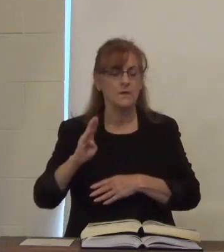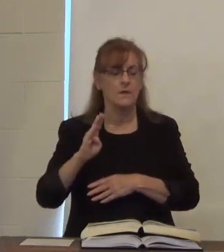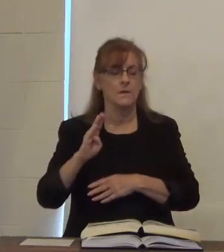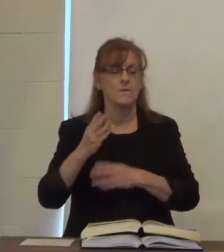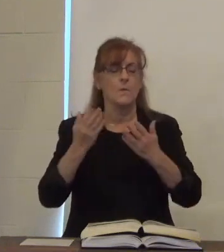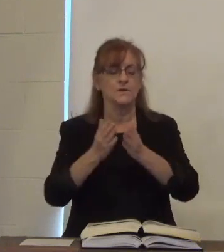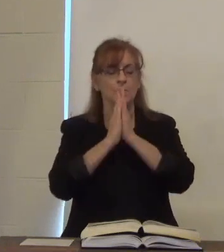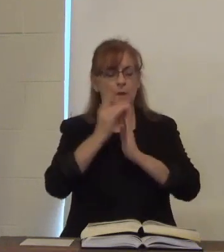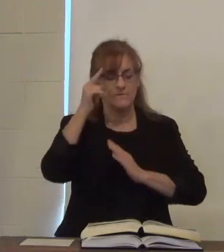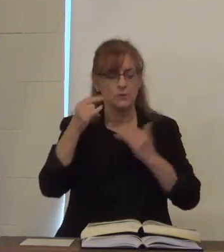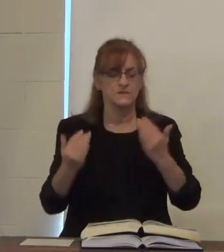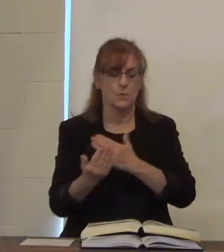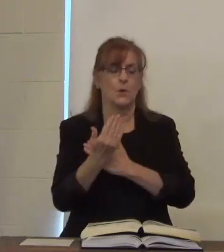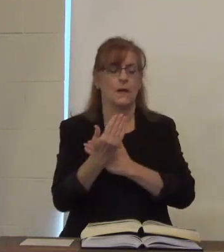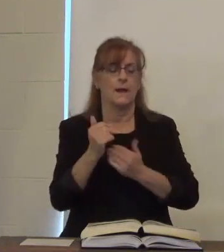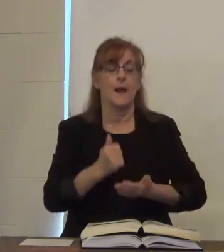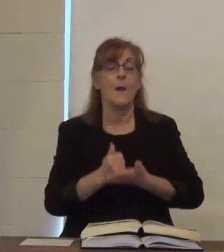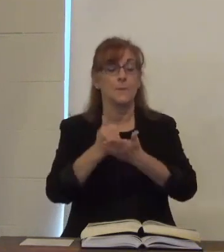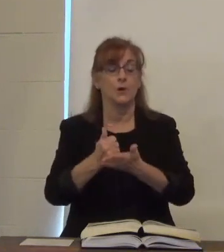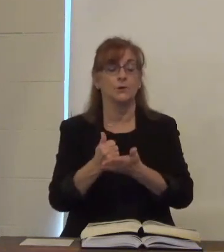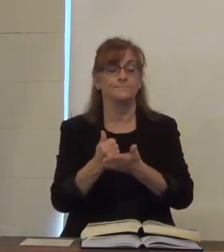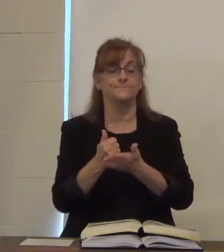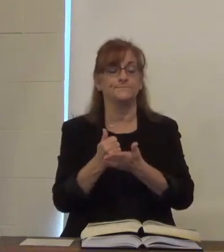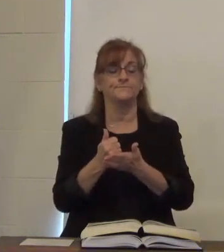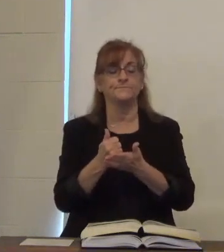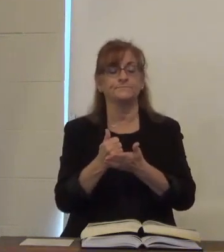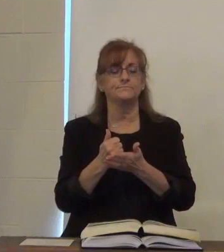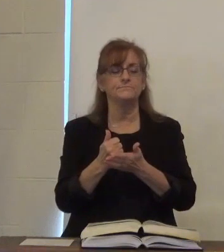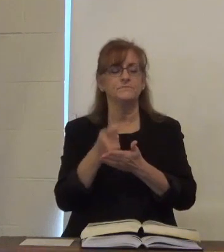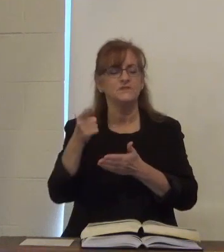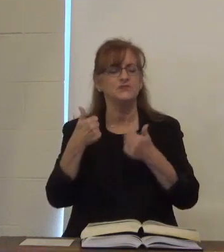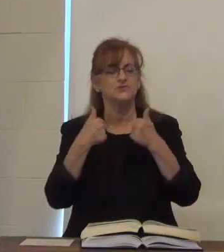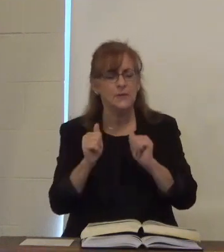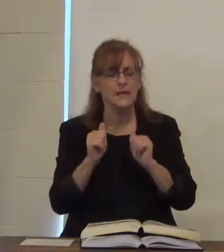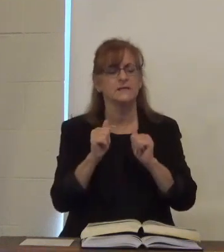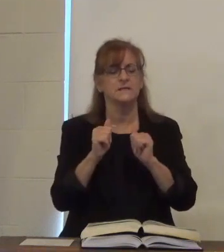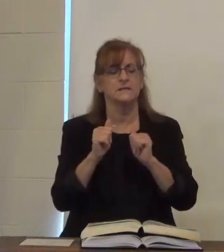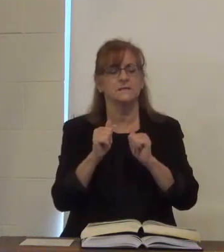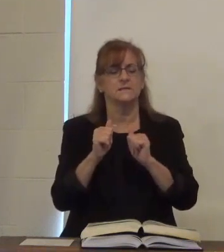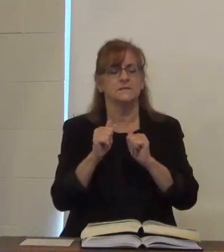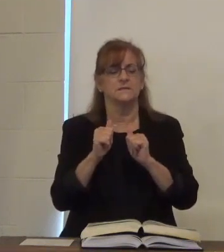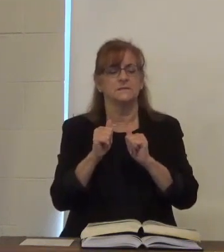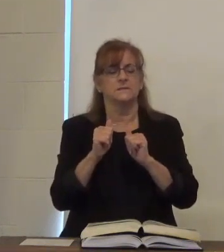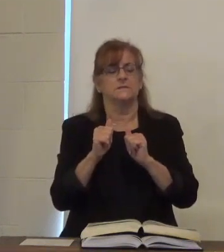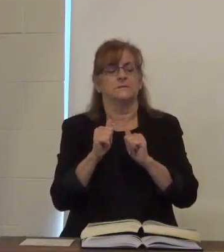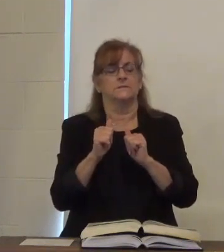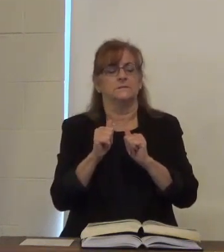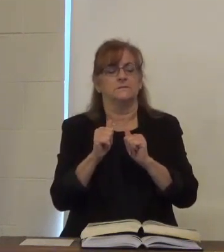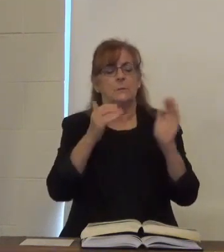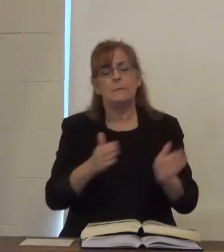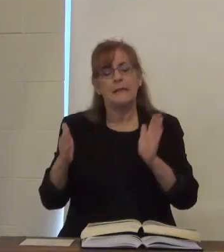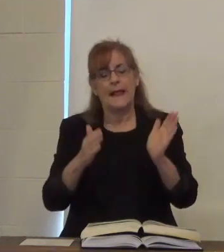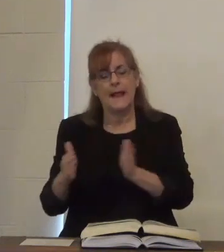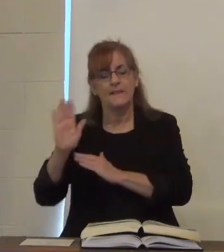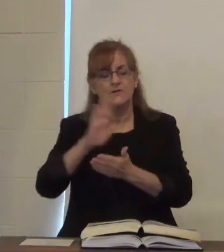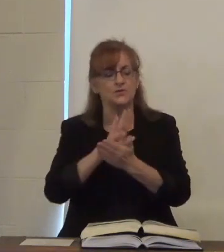grace this morning, and I pray that you would help her as she is seeking to put out or to lay out the curriculum,